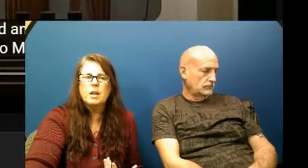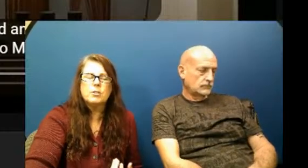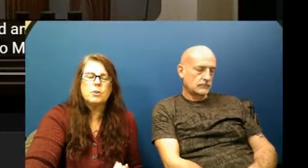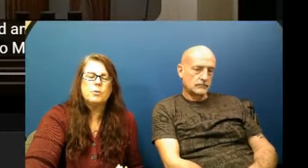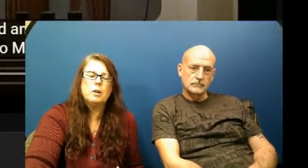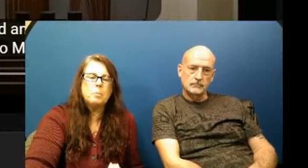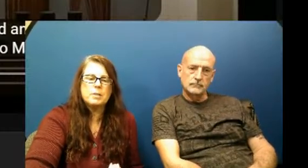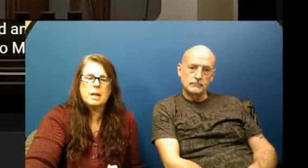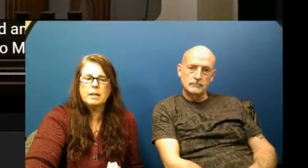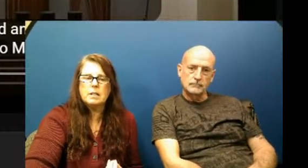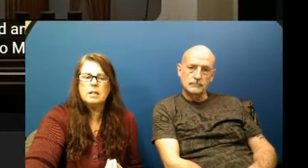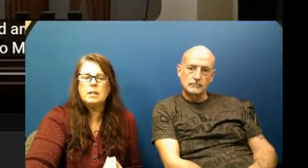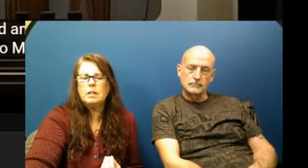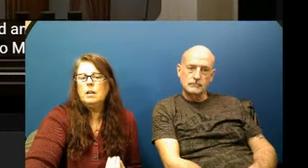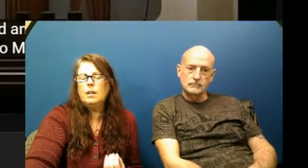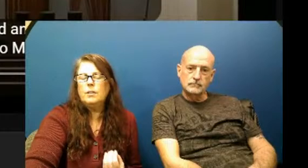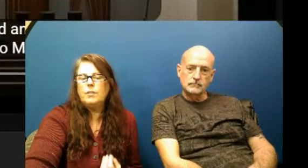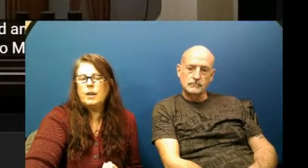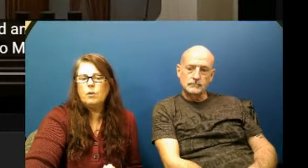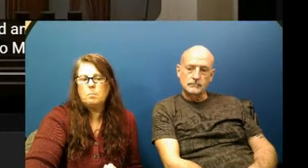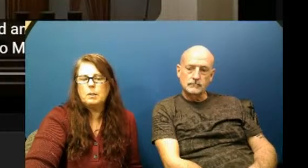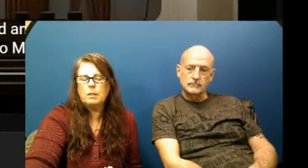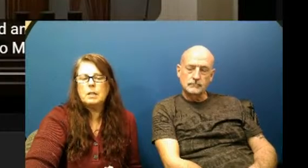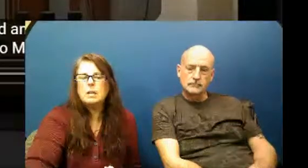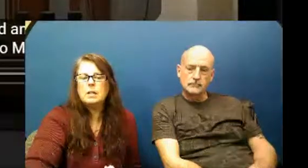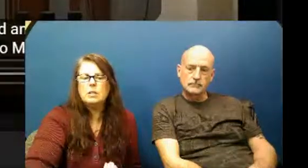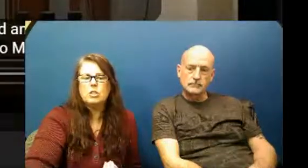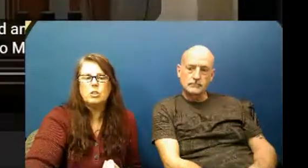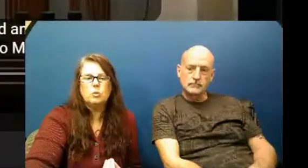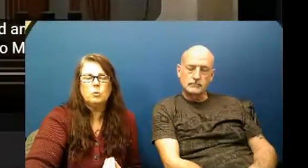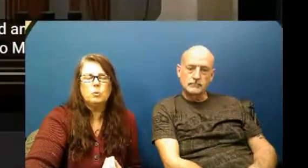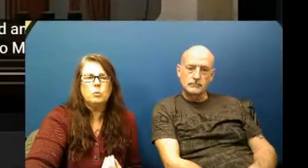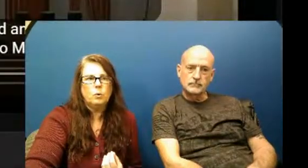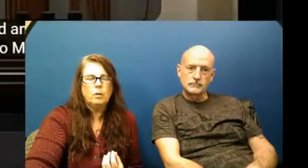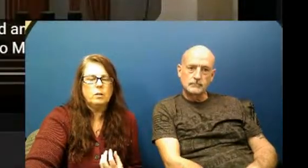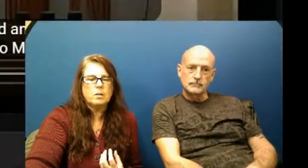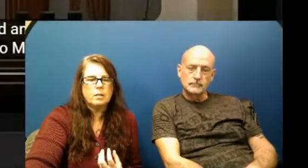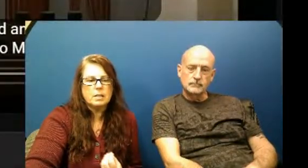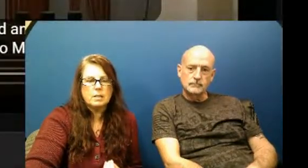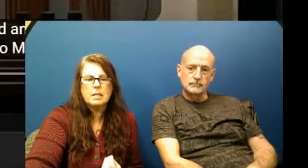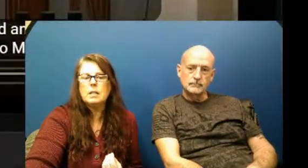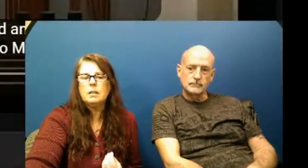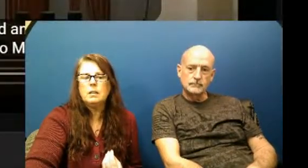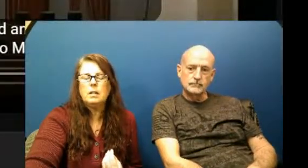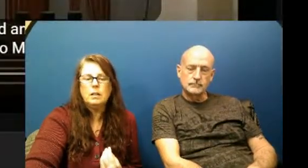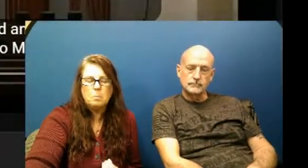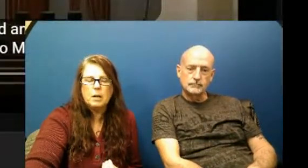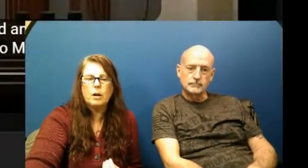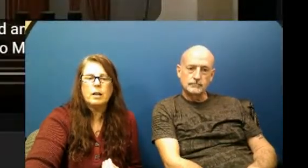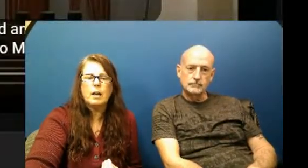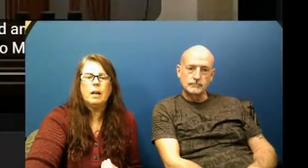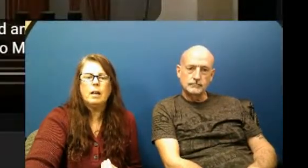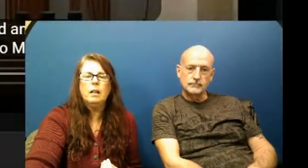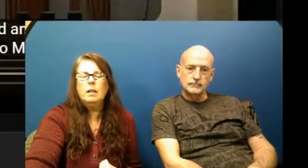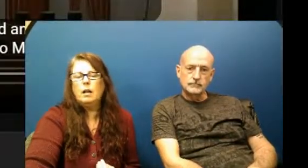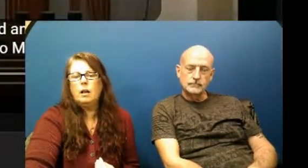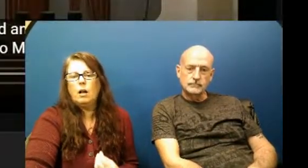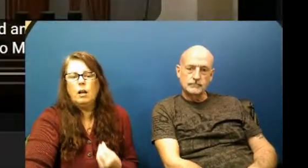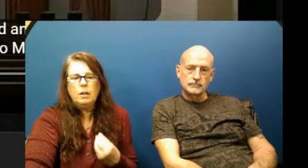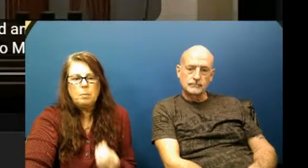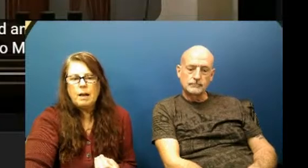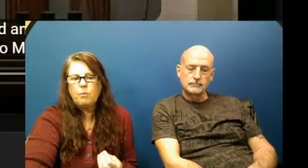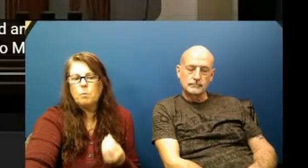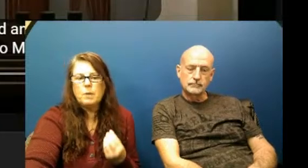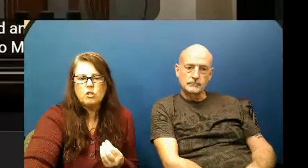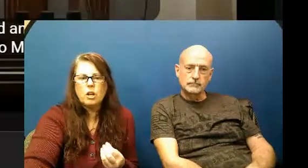else. So they're protecting their ability to succeed in America